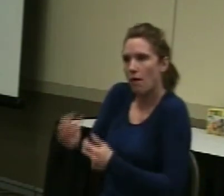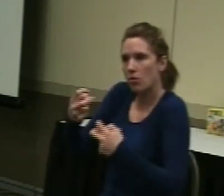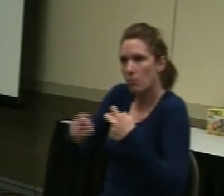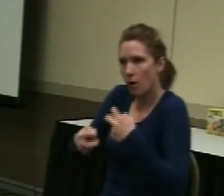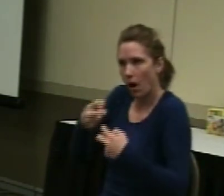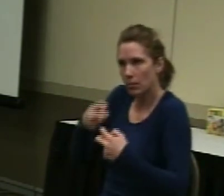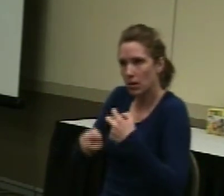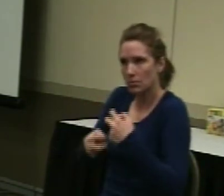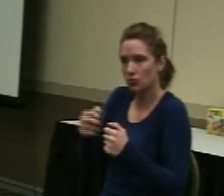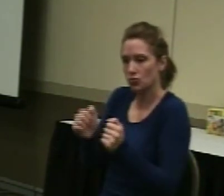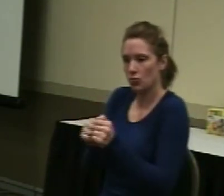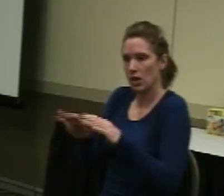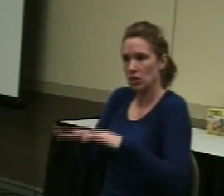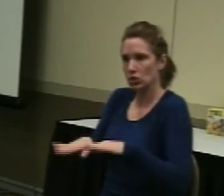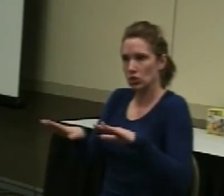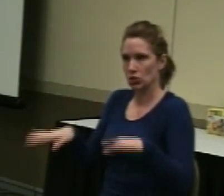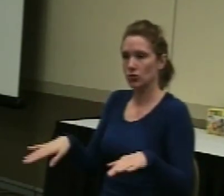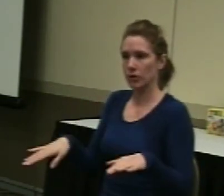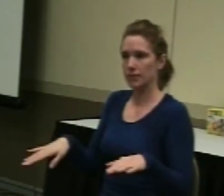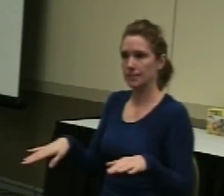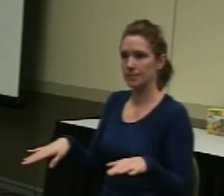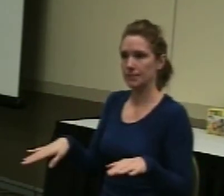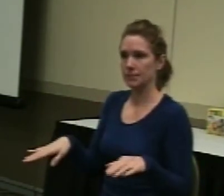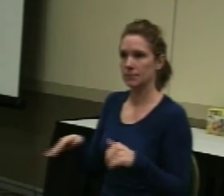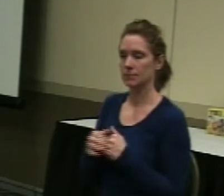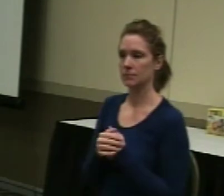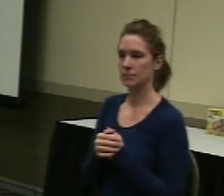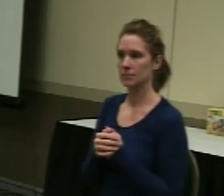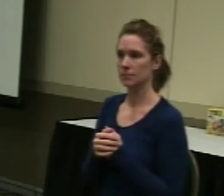of the children, as in,